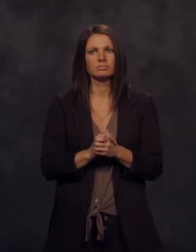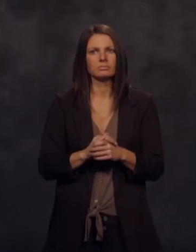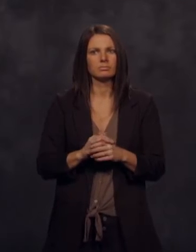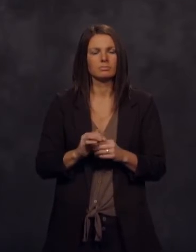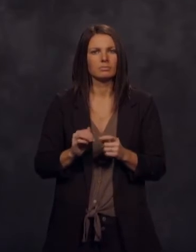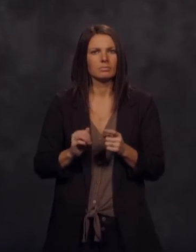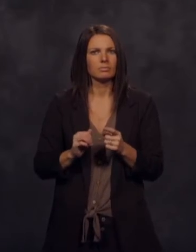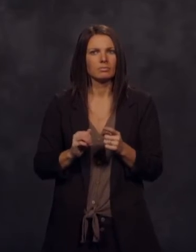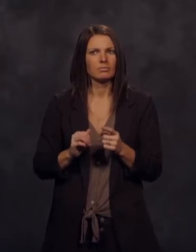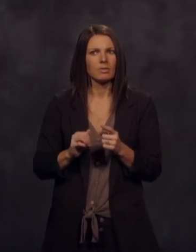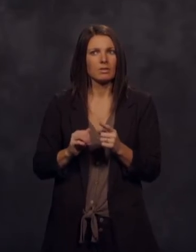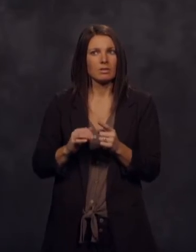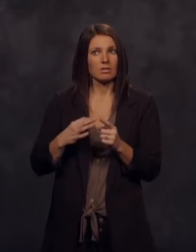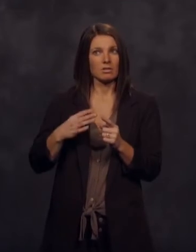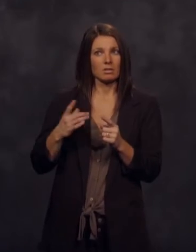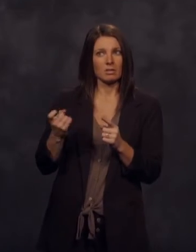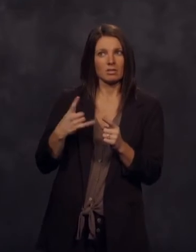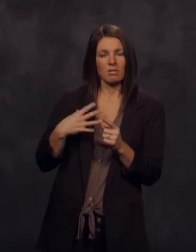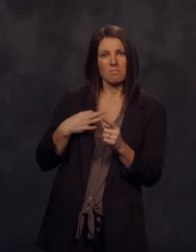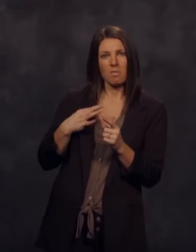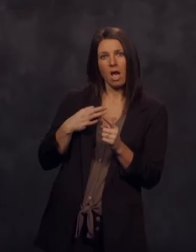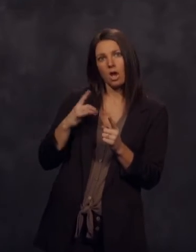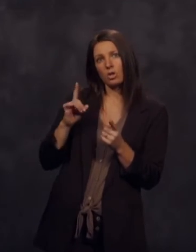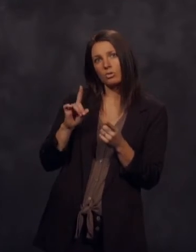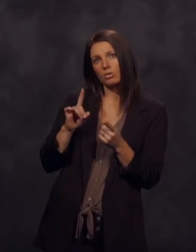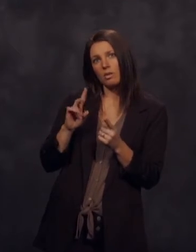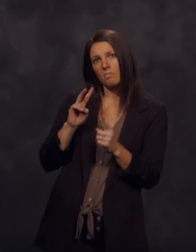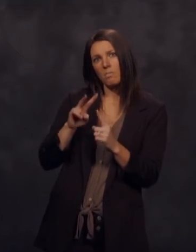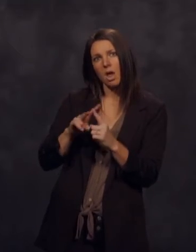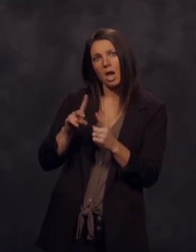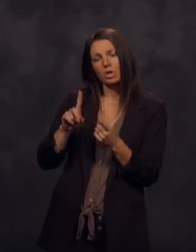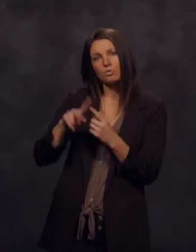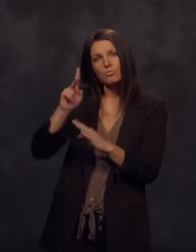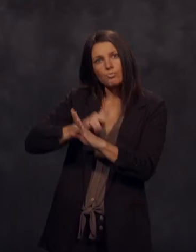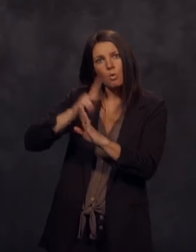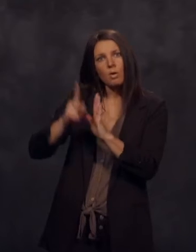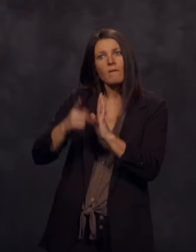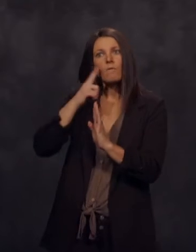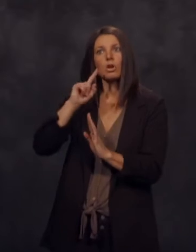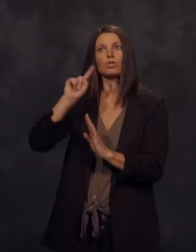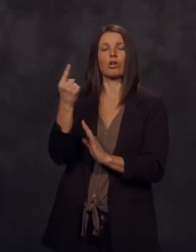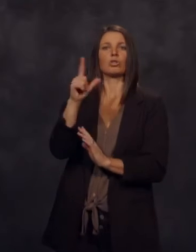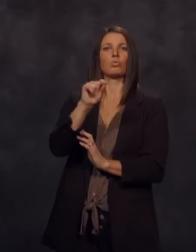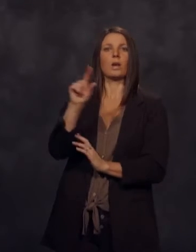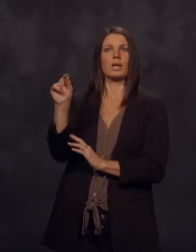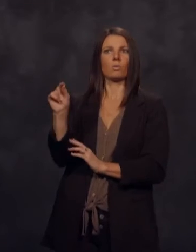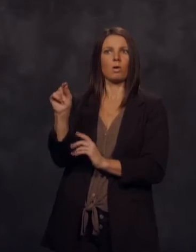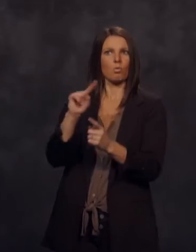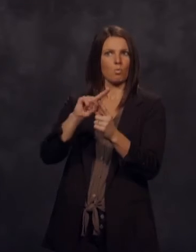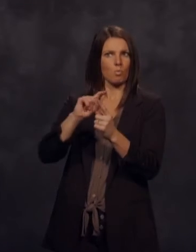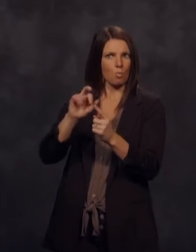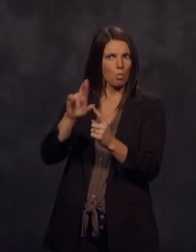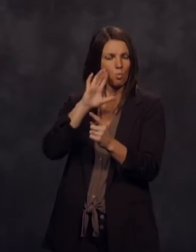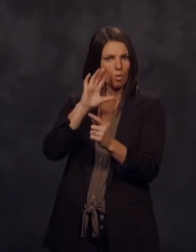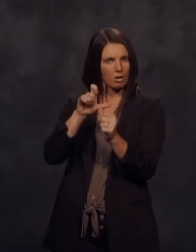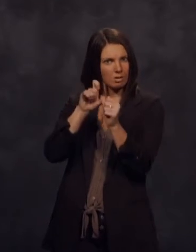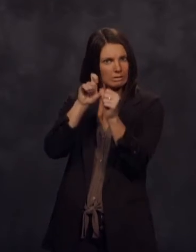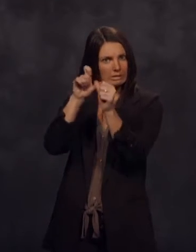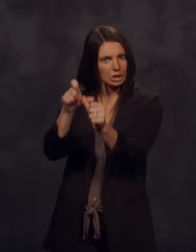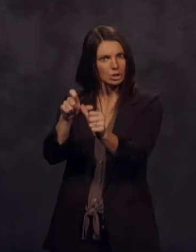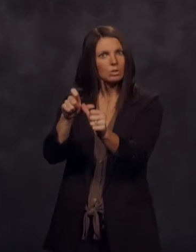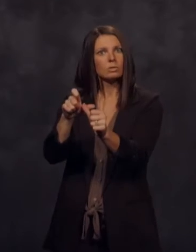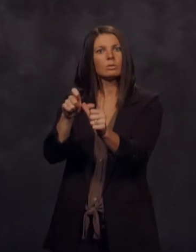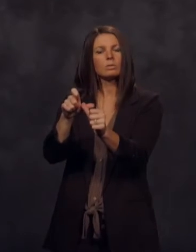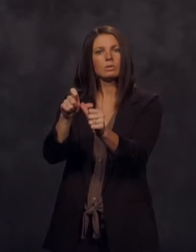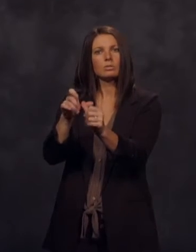this apply only to these two programs for just 2020, or is it carry forward beyond your administration?